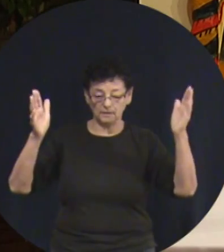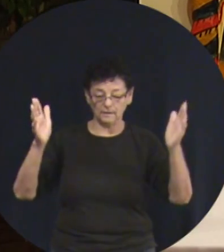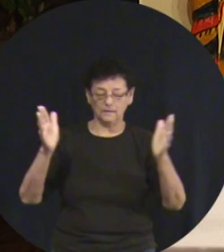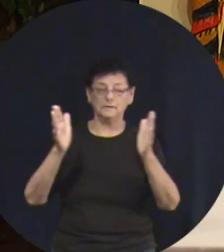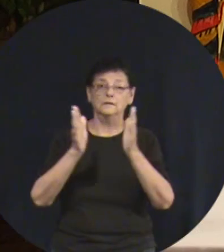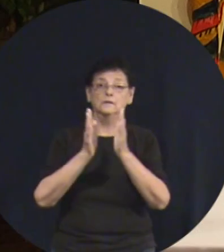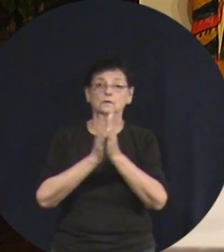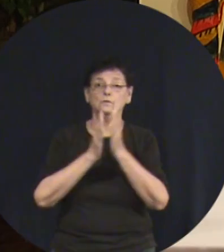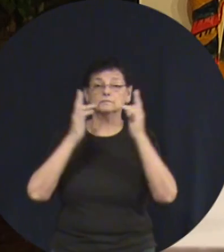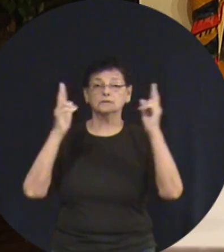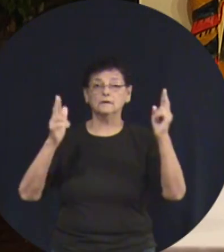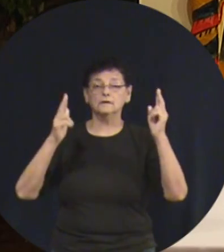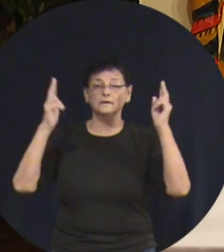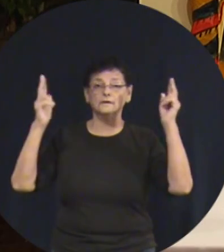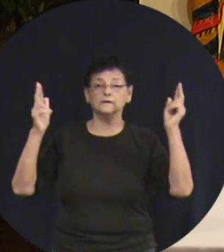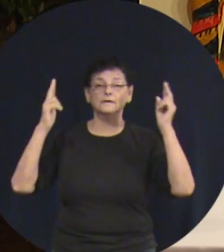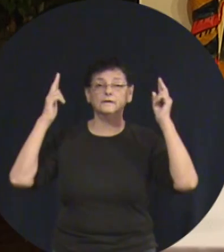Hosanna,